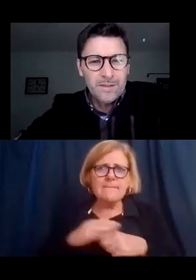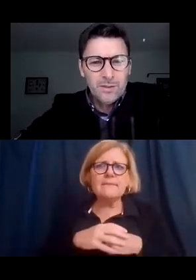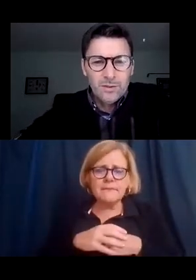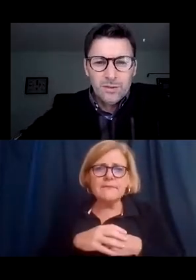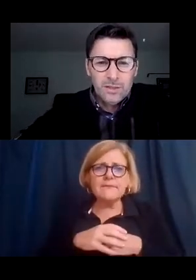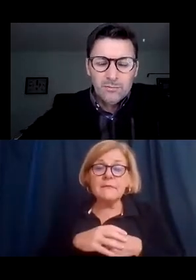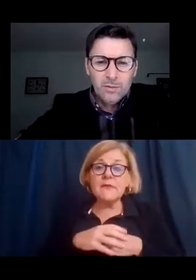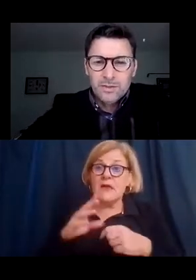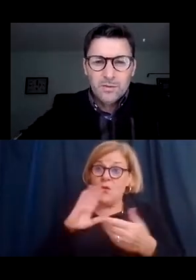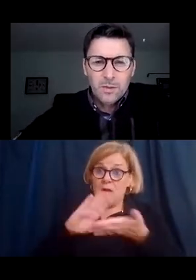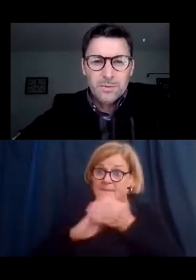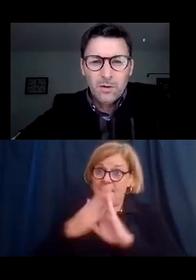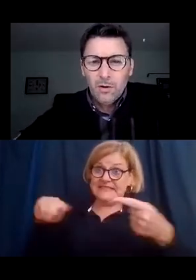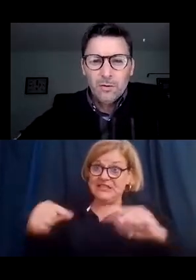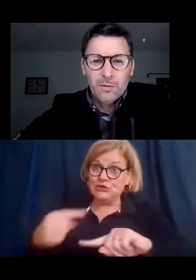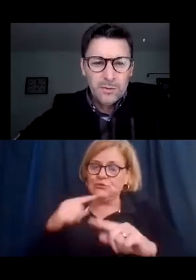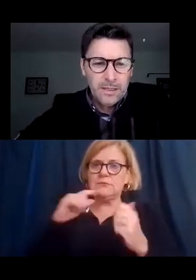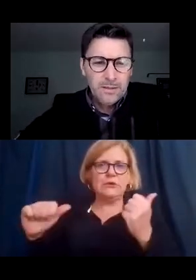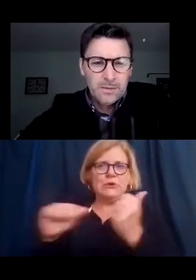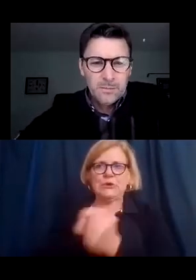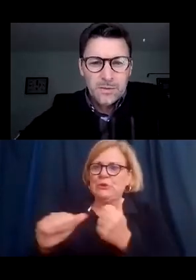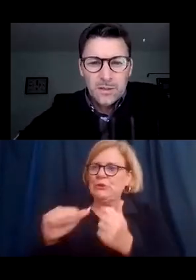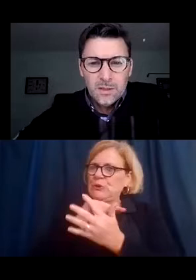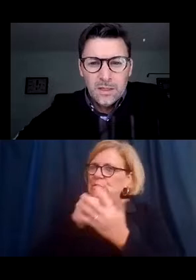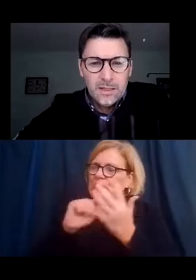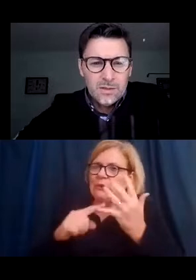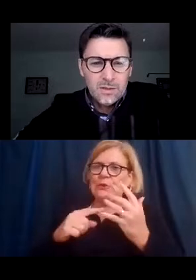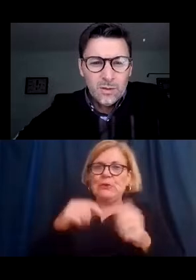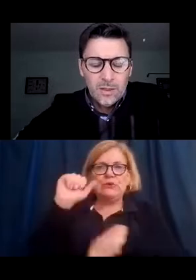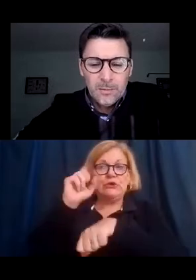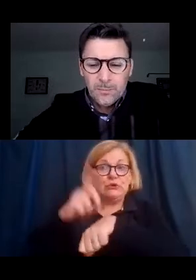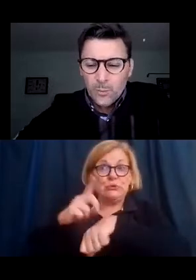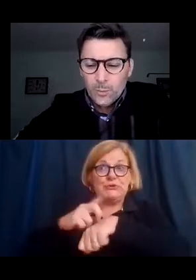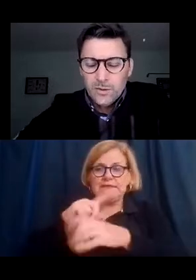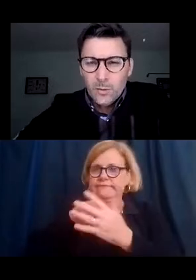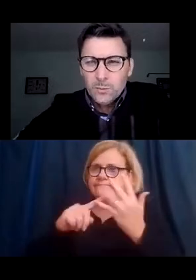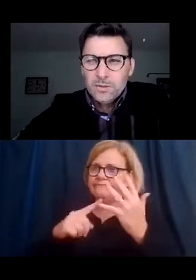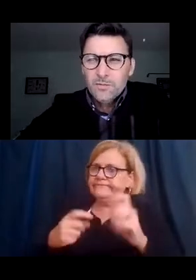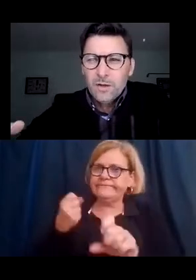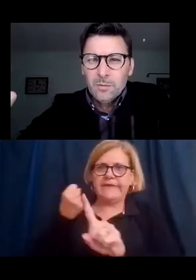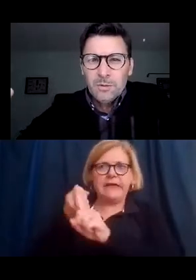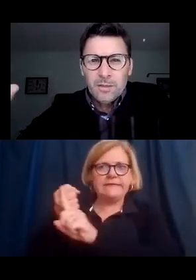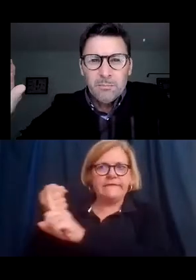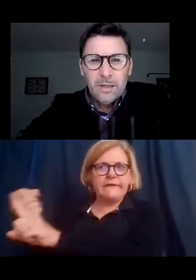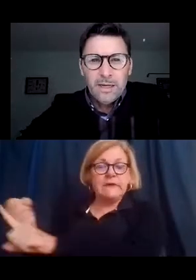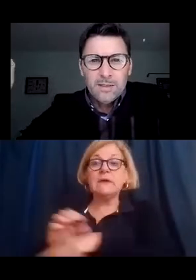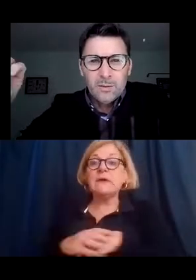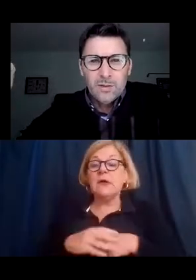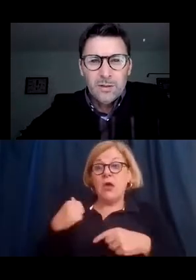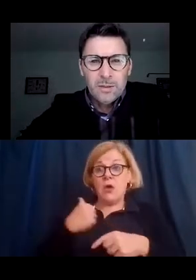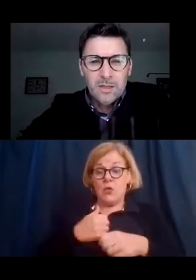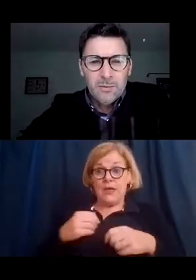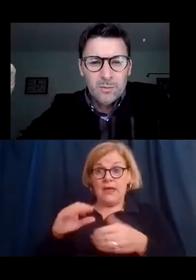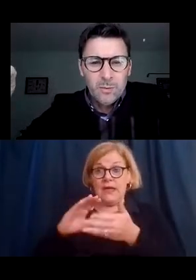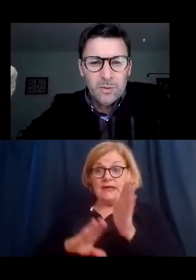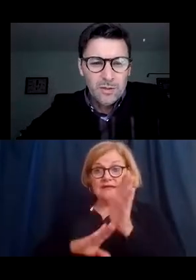When it's injured, it really disrupts all of those mechanisms. And so really when we develop plaques and it's